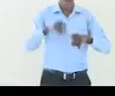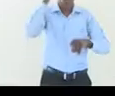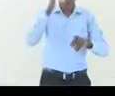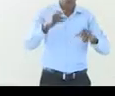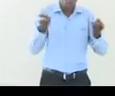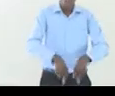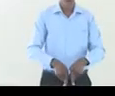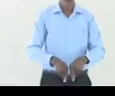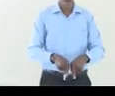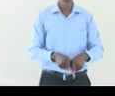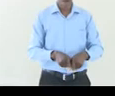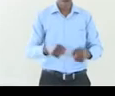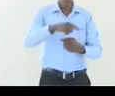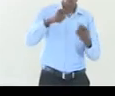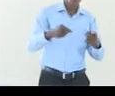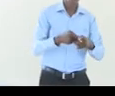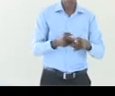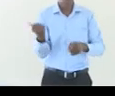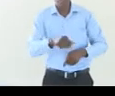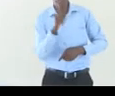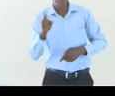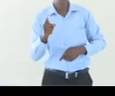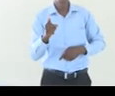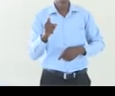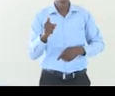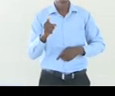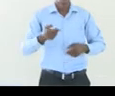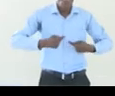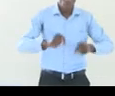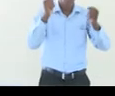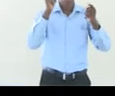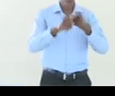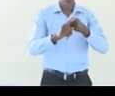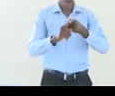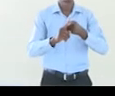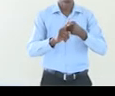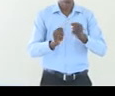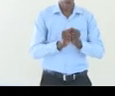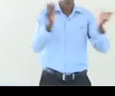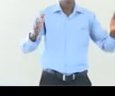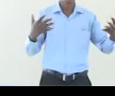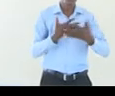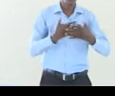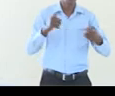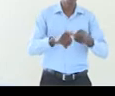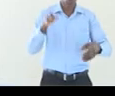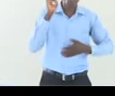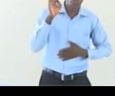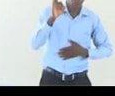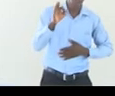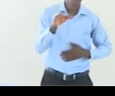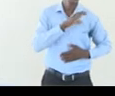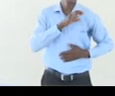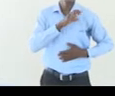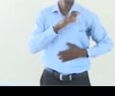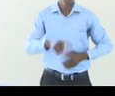Inevitably result when anyone strives to fearlessly preach and